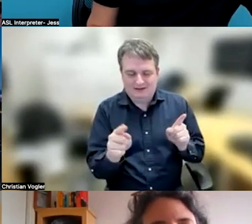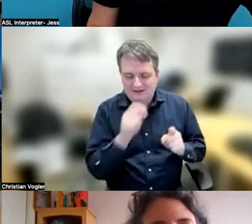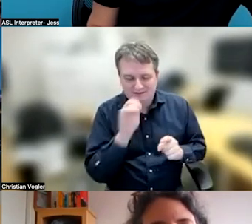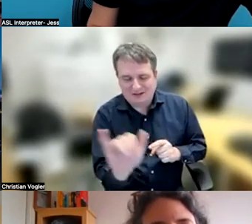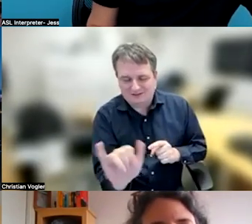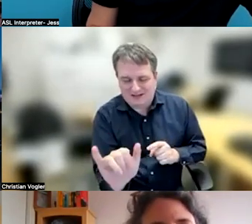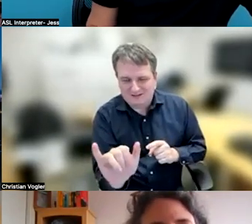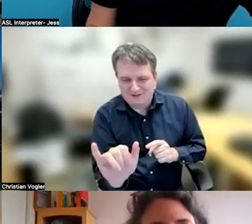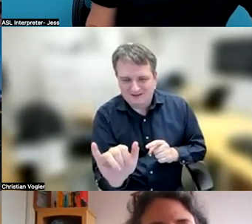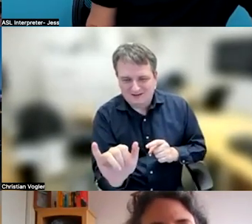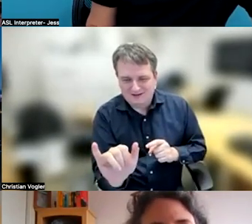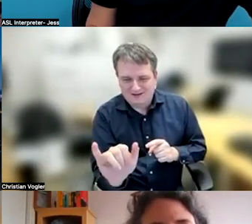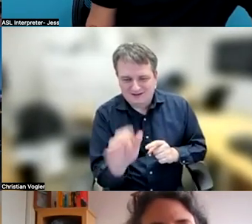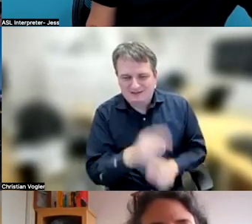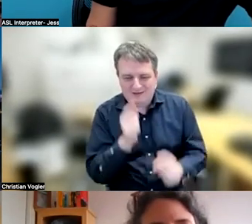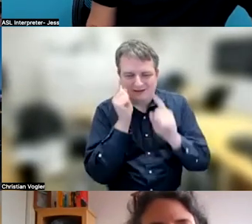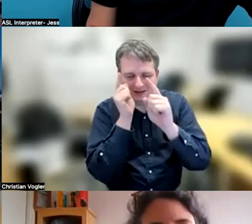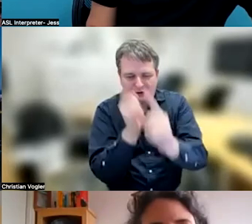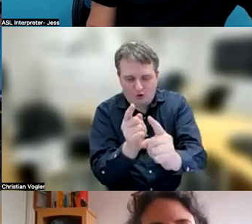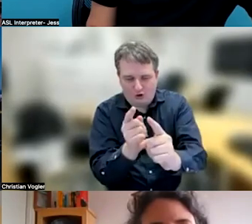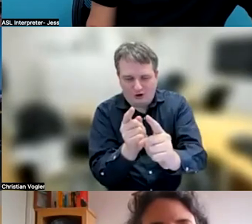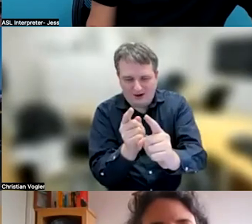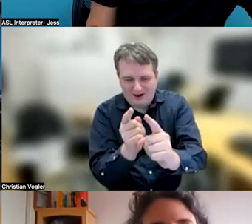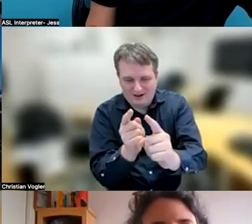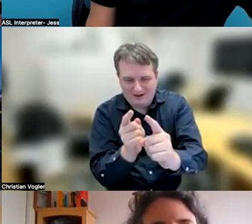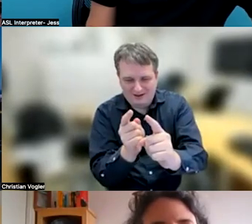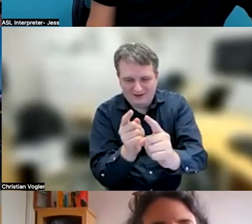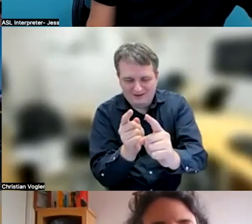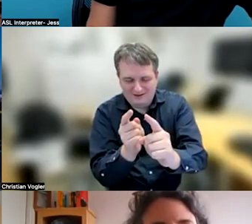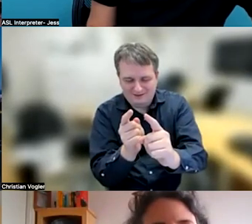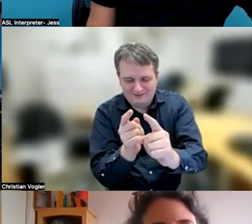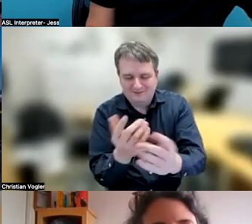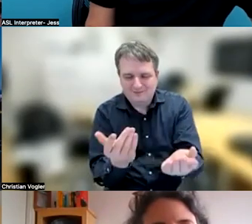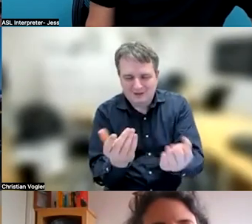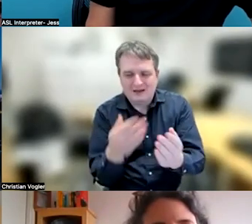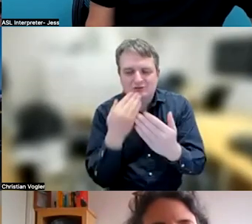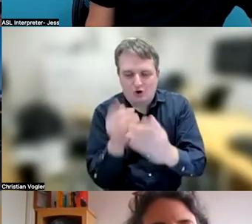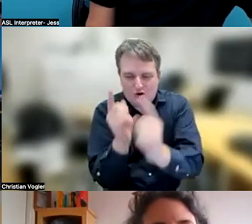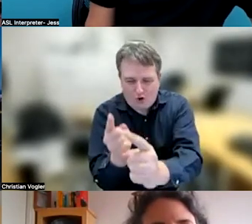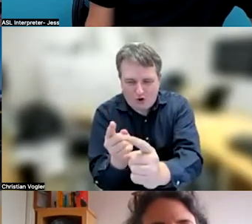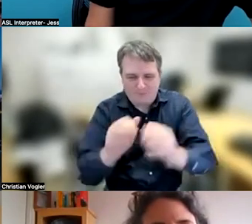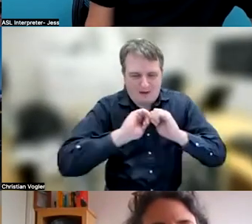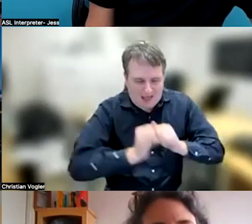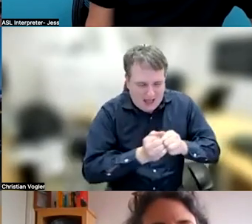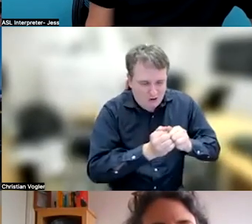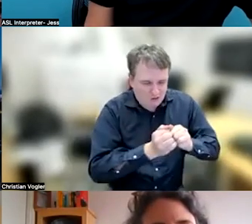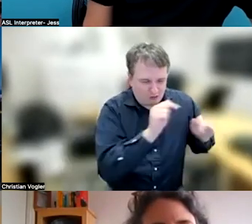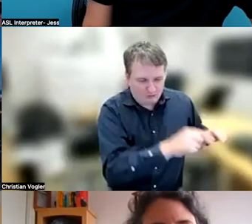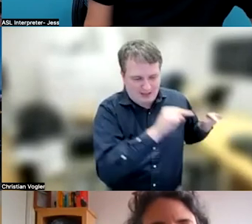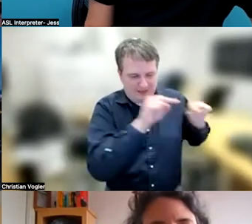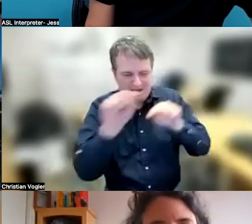in a way that's saying that this is different. This is a new technology. This is a new approach that won't be like the ones